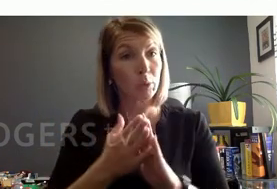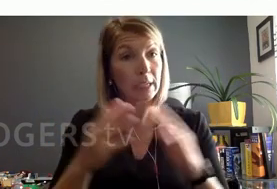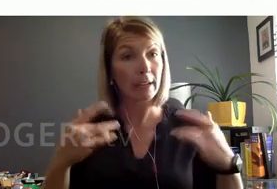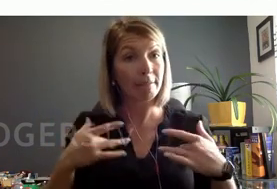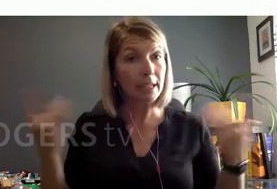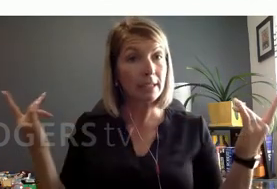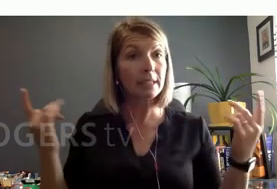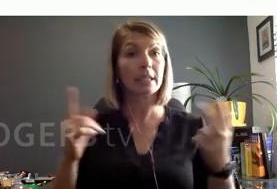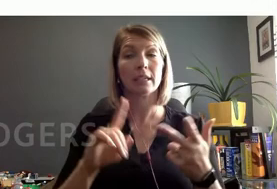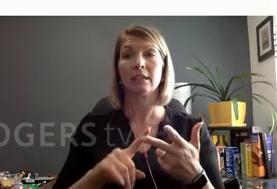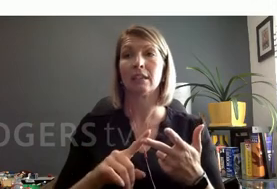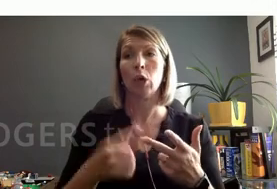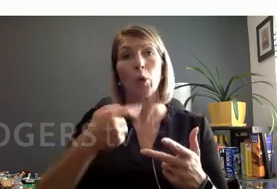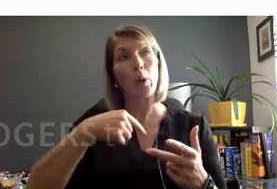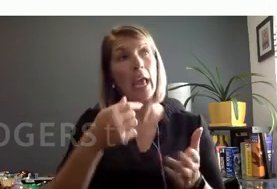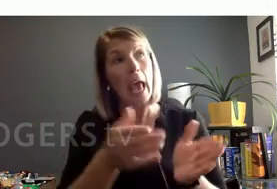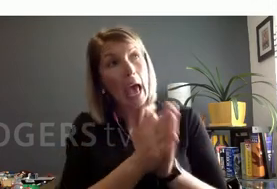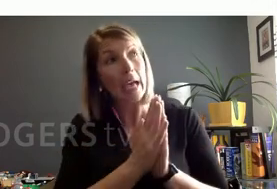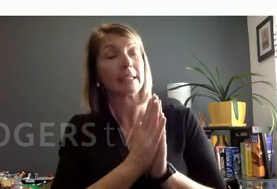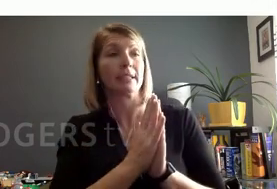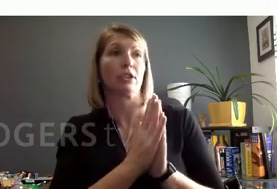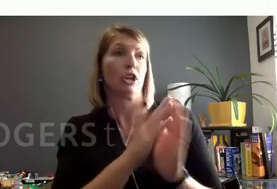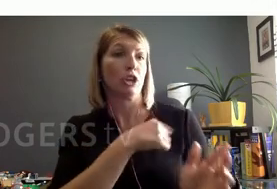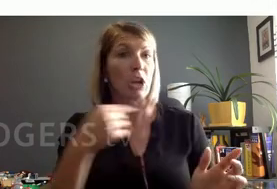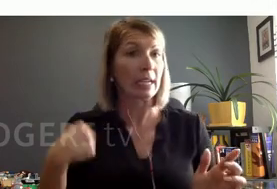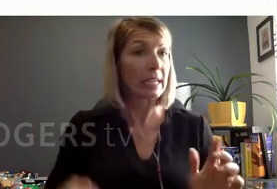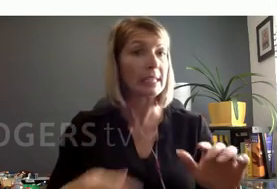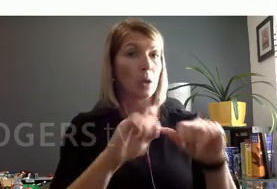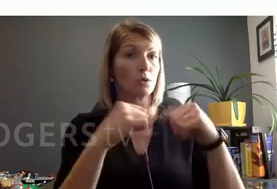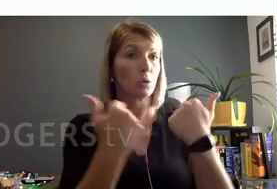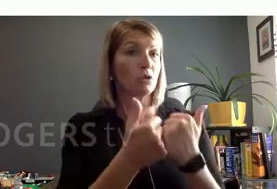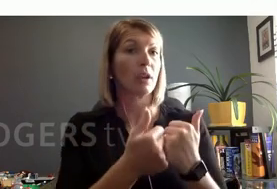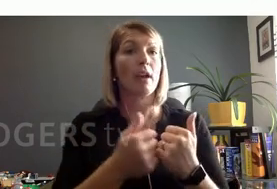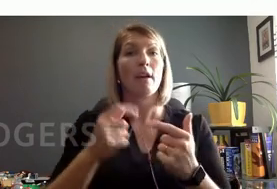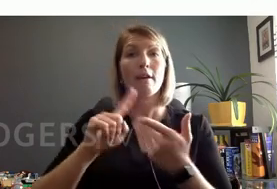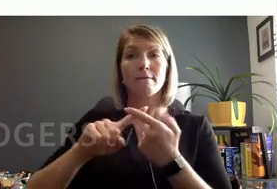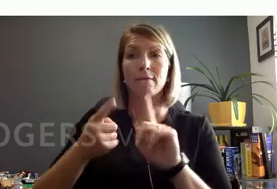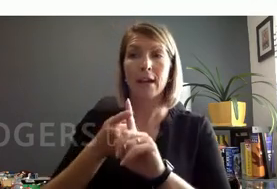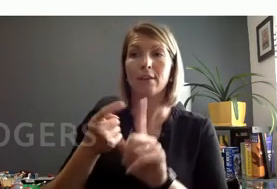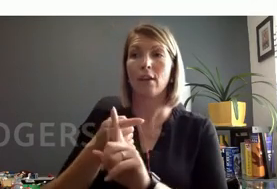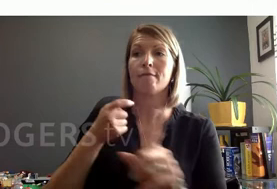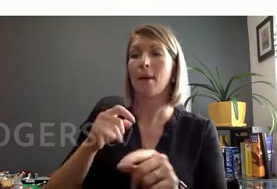Chinese associations to Friends of India. Like, we wanna make sure that we are supporting